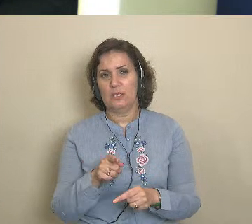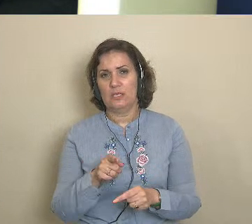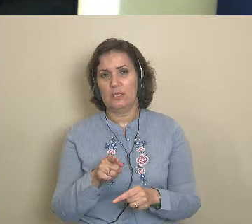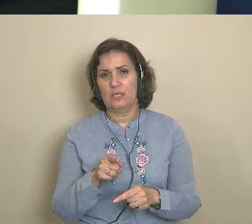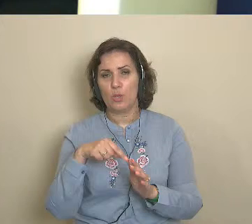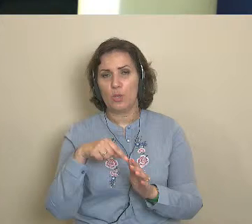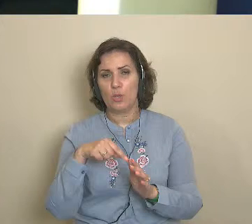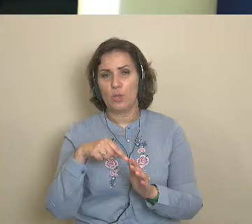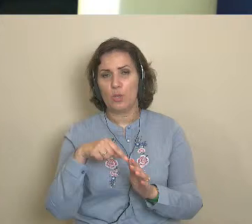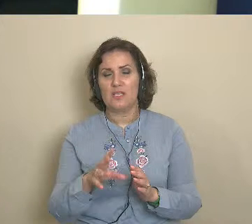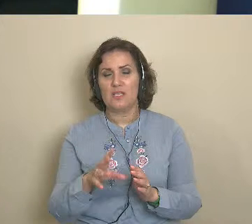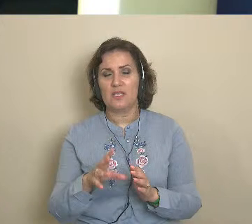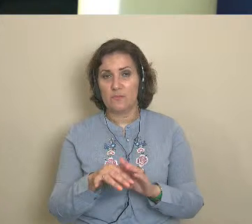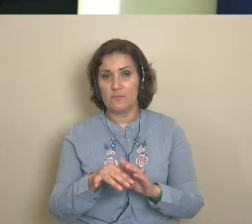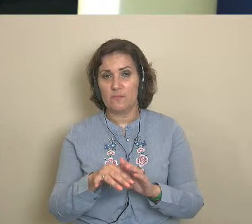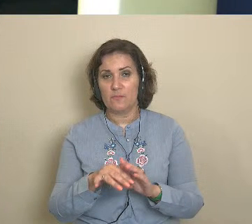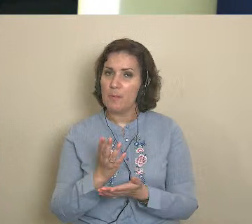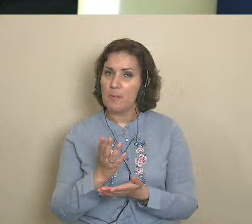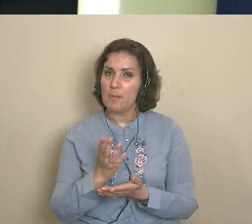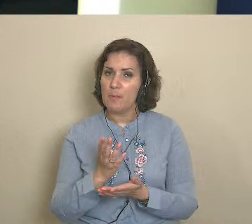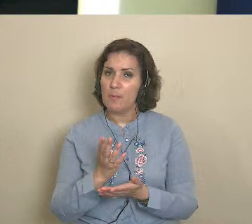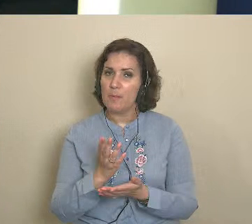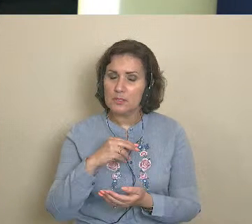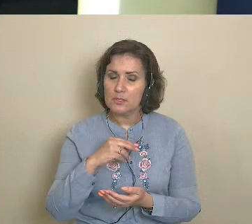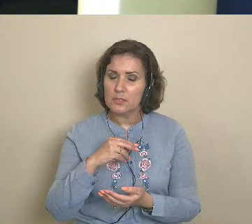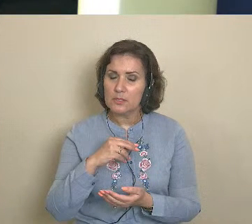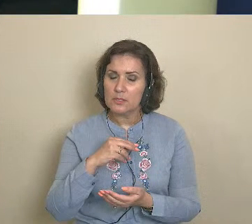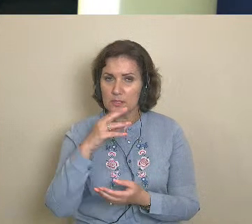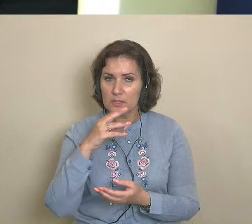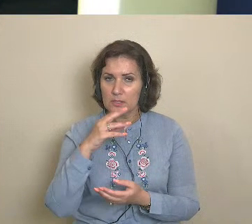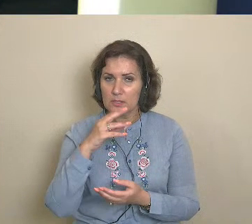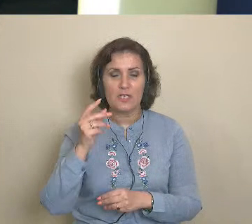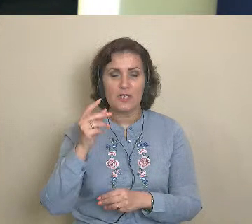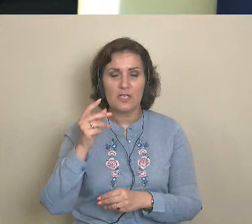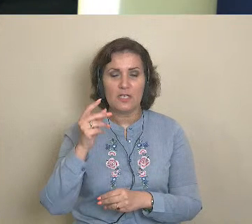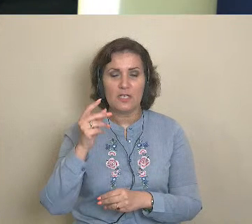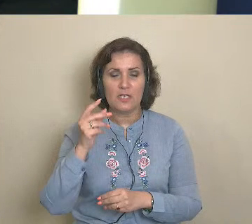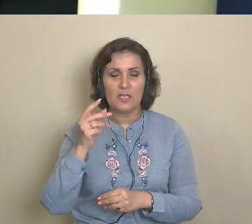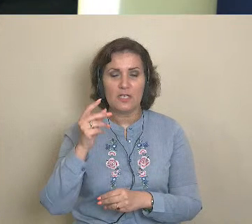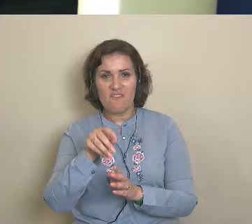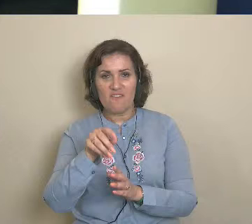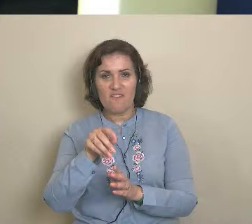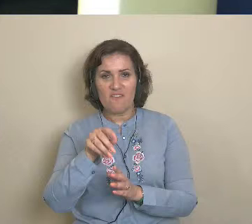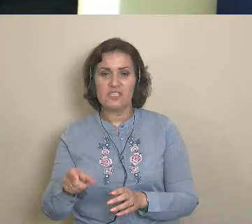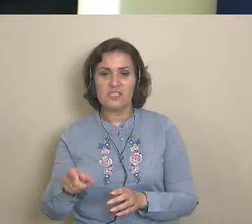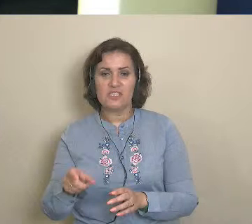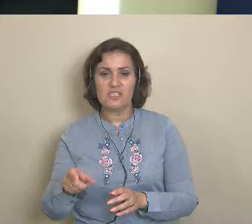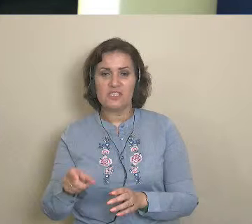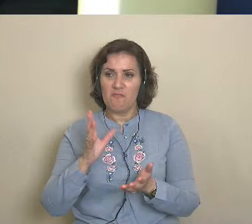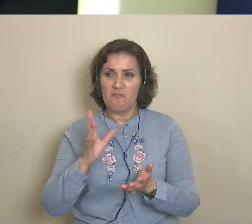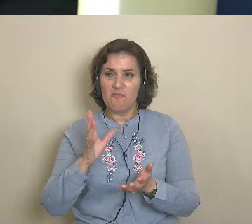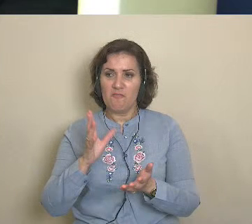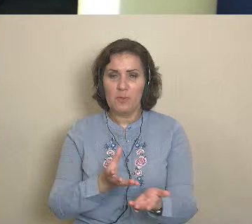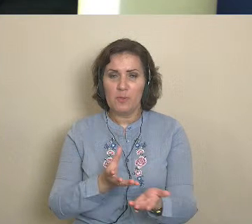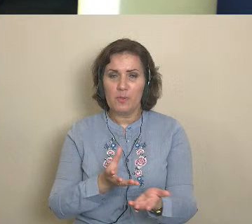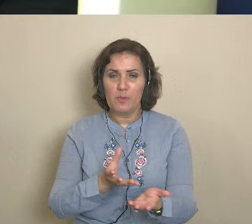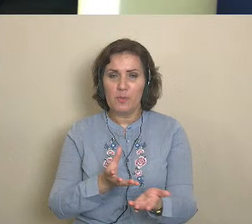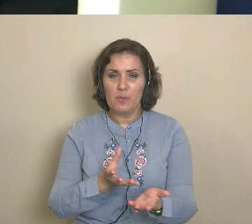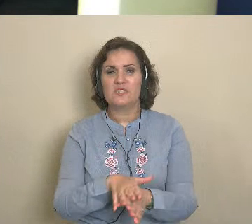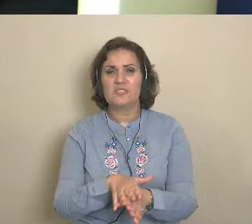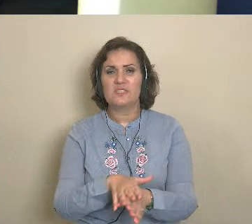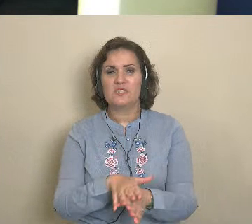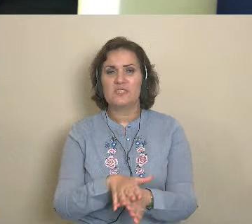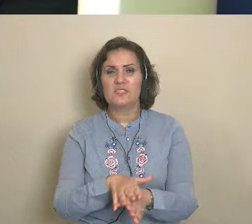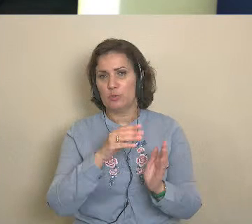dangerous to visit the polling station. and the number of